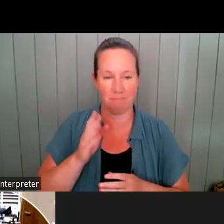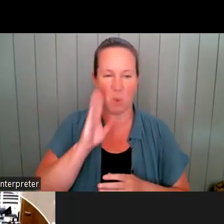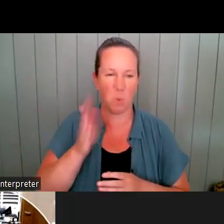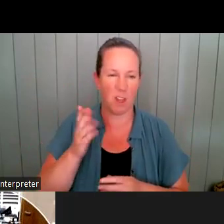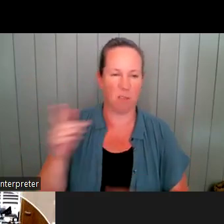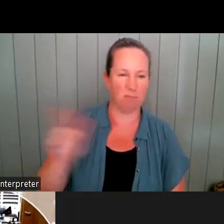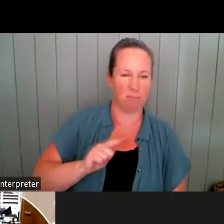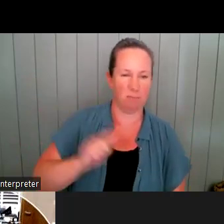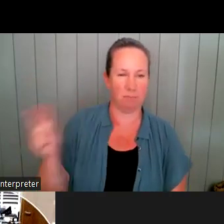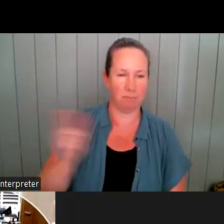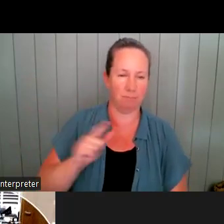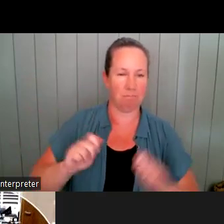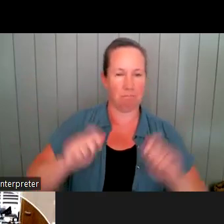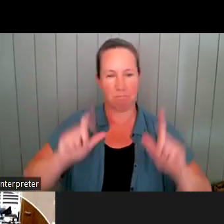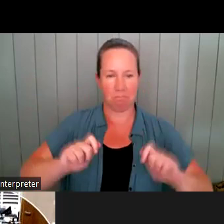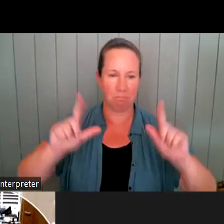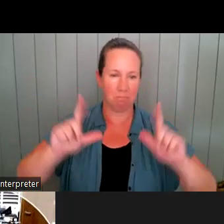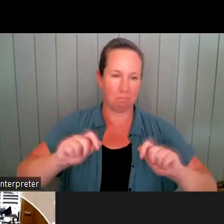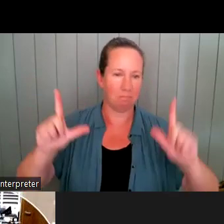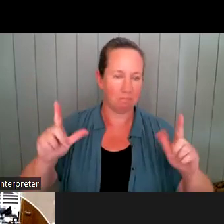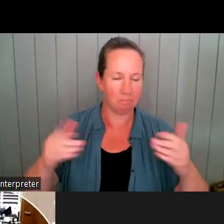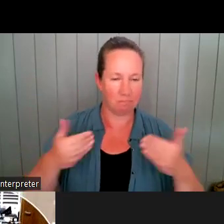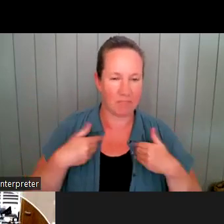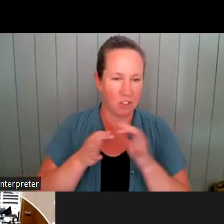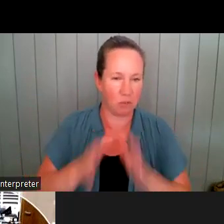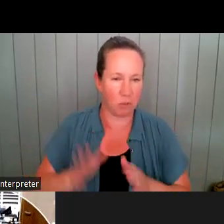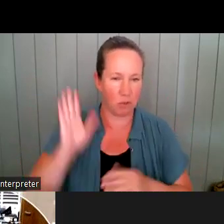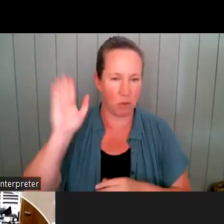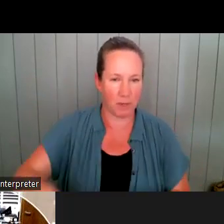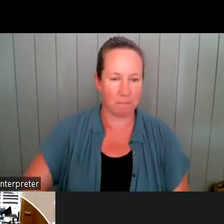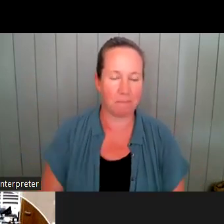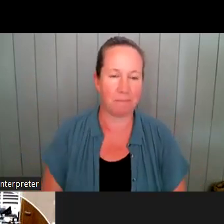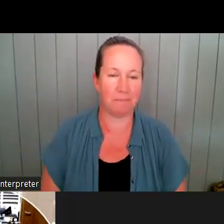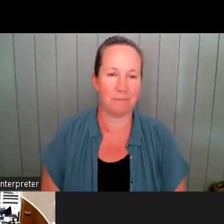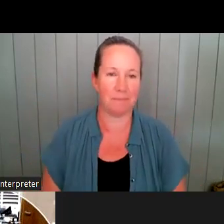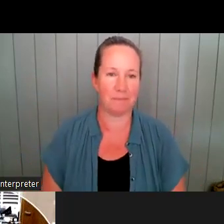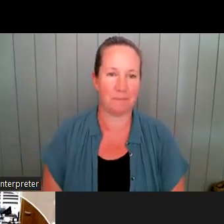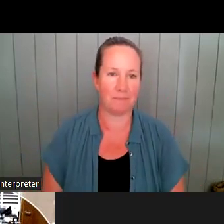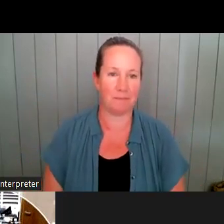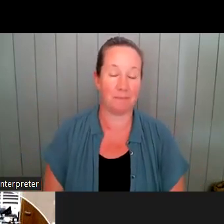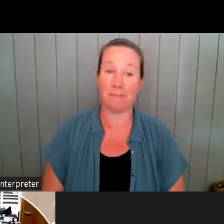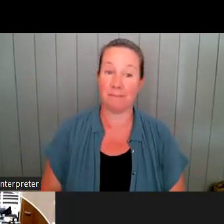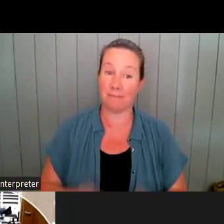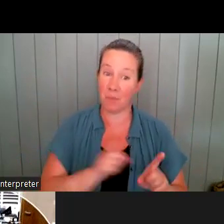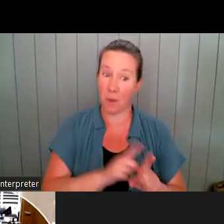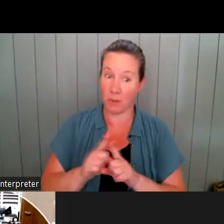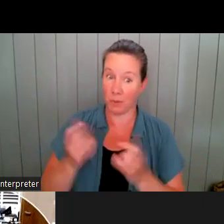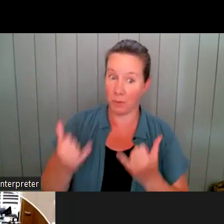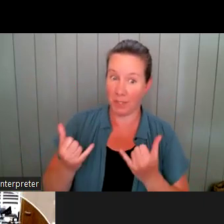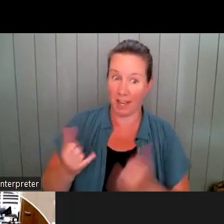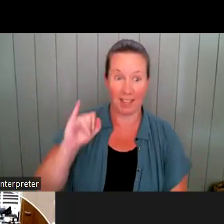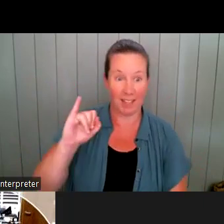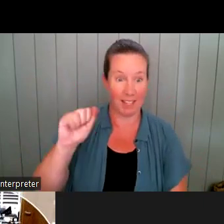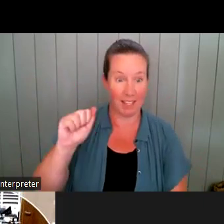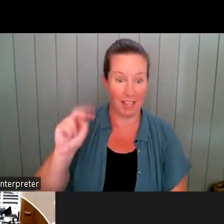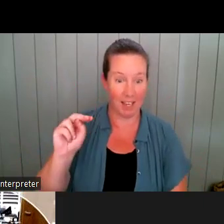spotlight themselves throughout the webinar. I also have with me Ian Stenson,